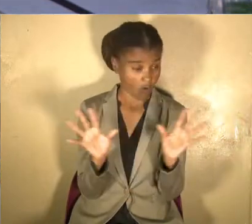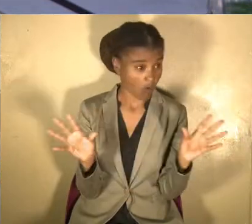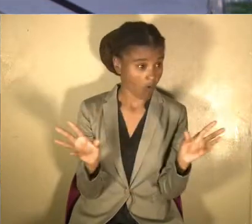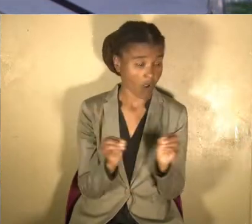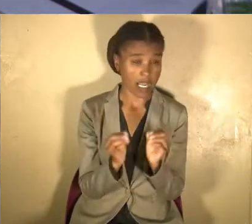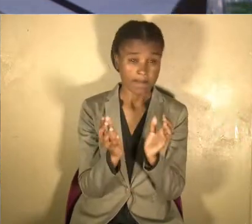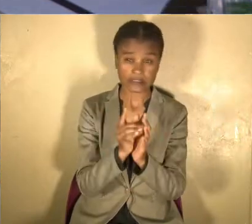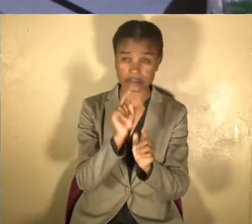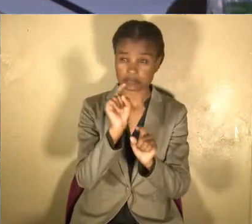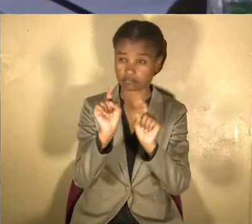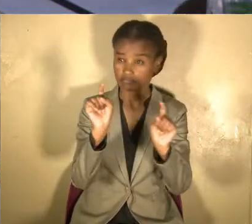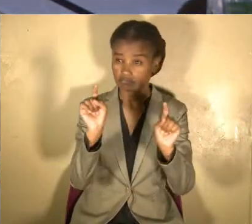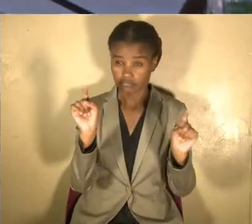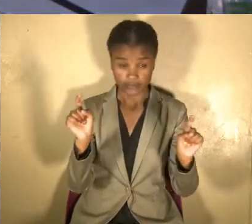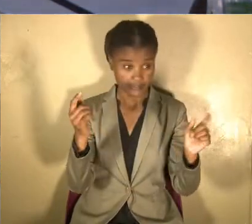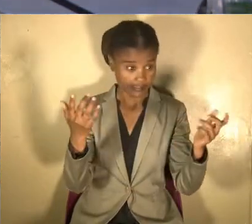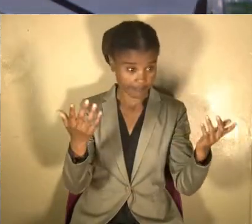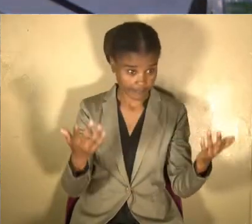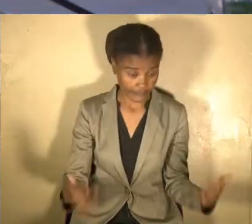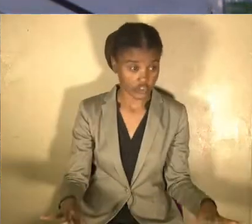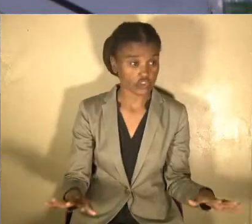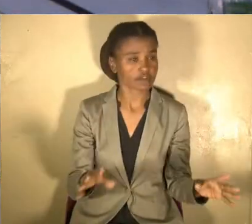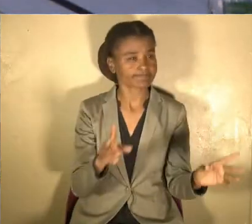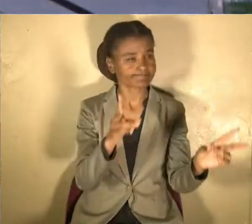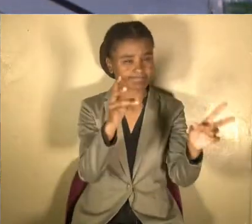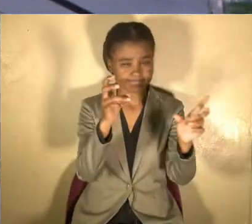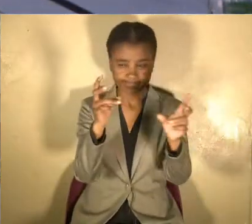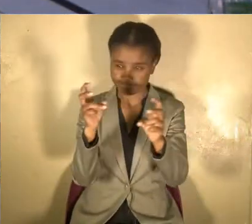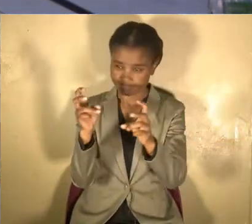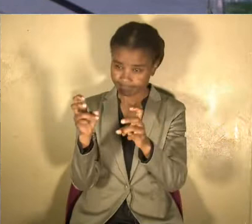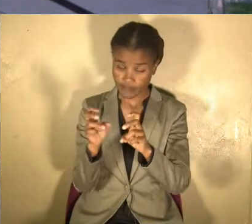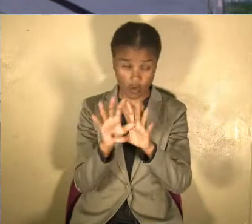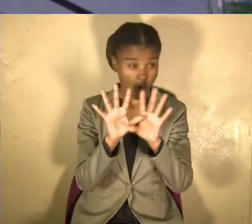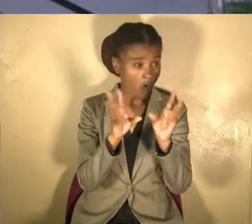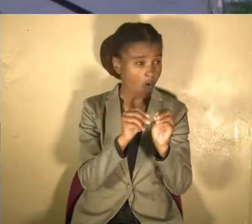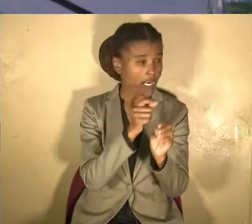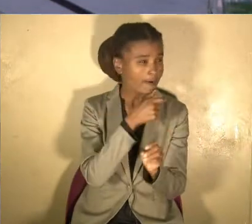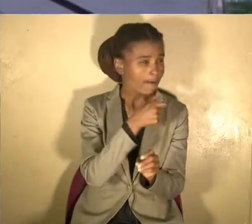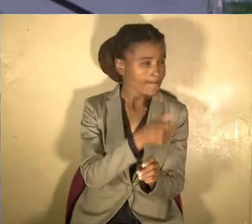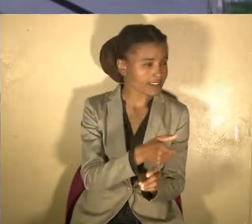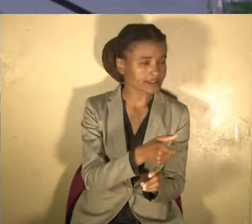portfolio committee will take in all the comments